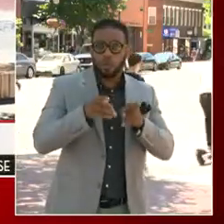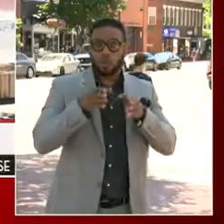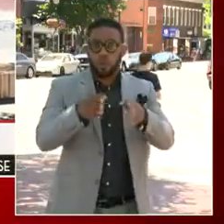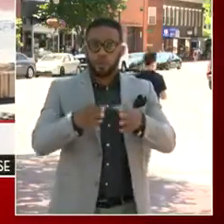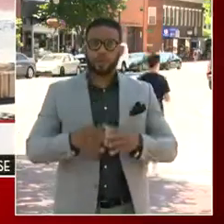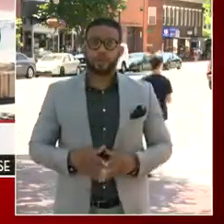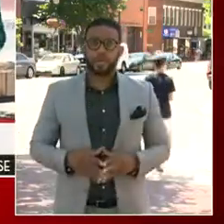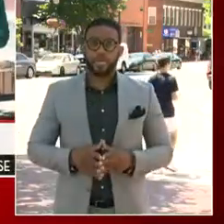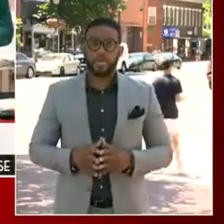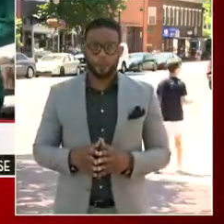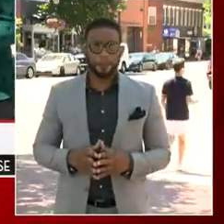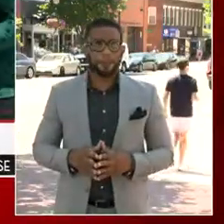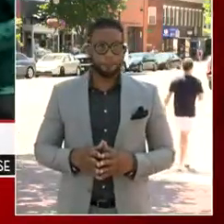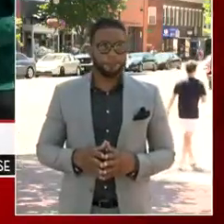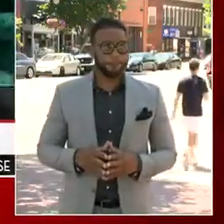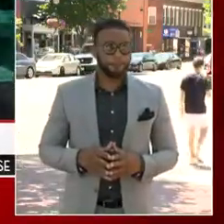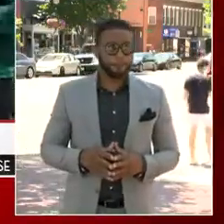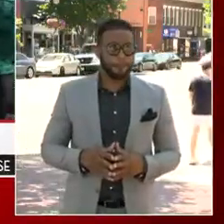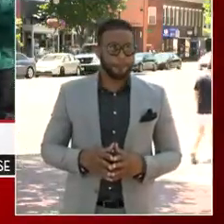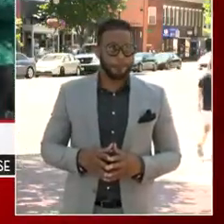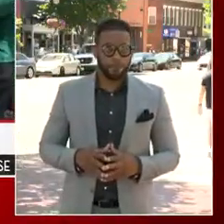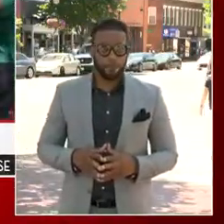roadways.